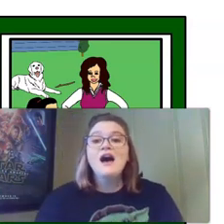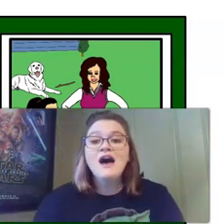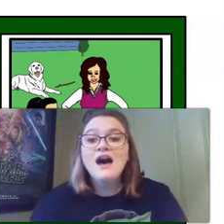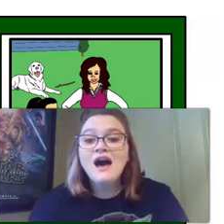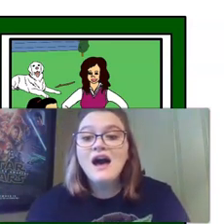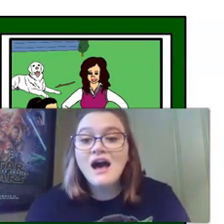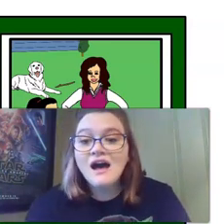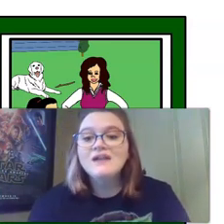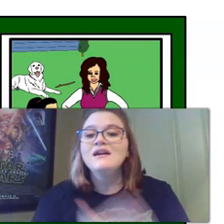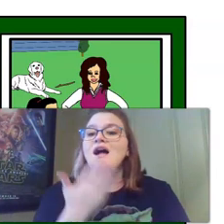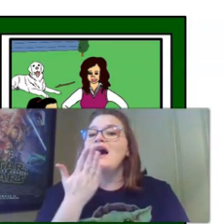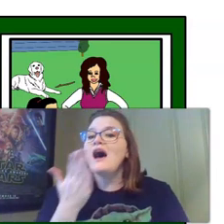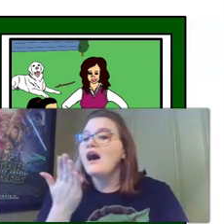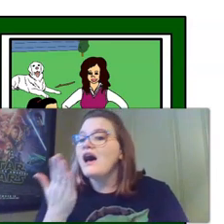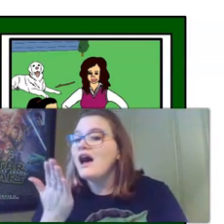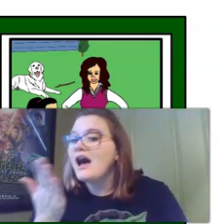said,